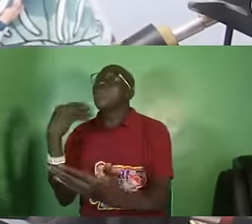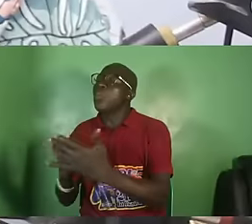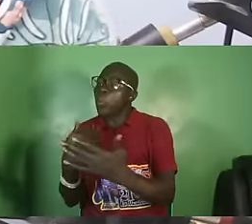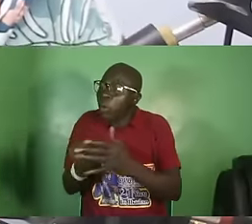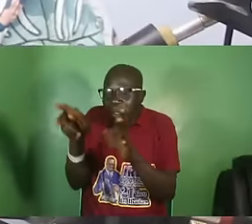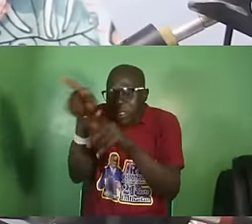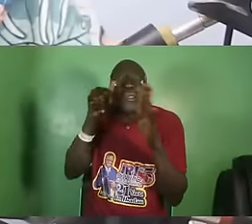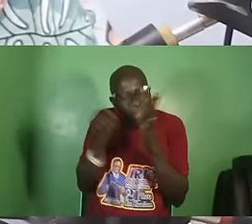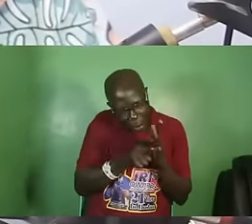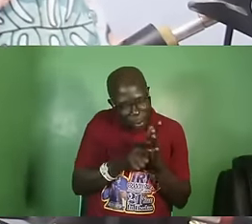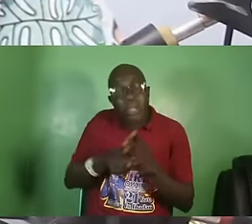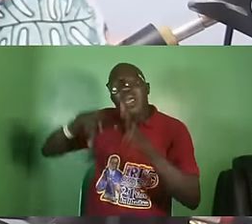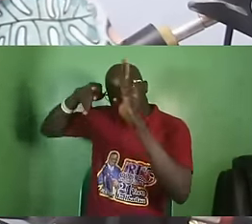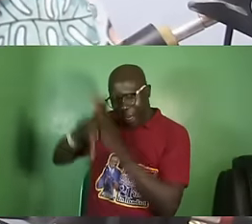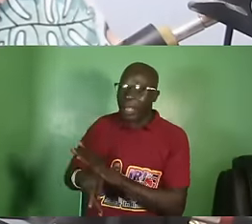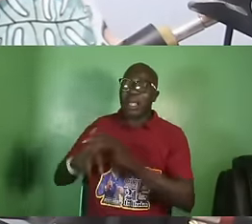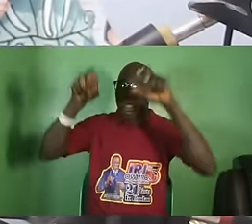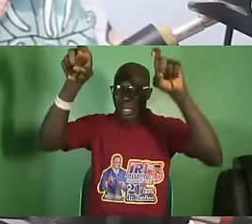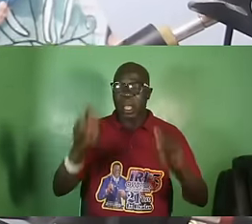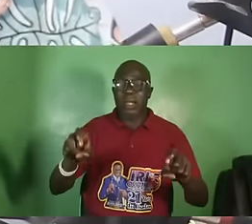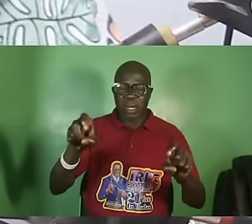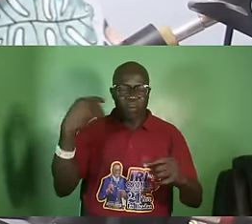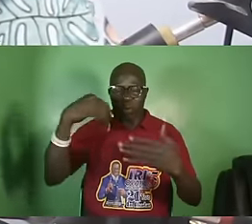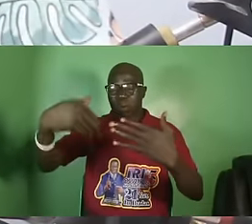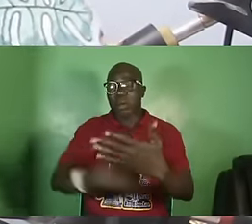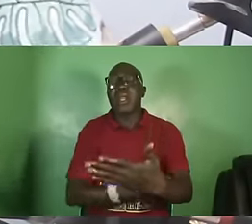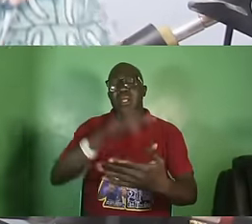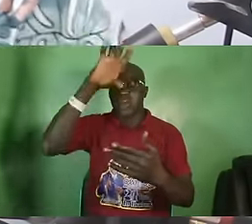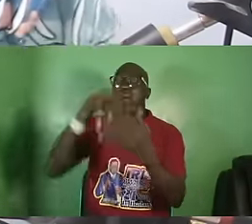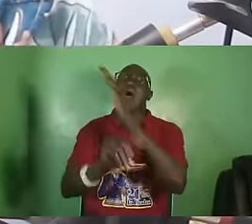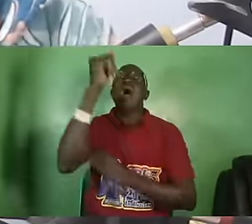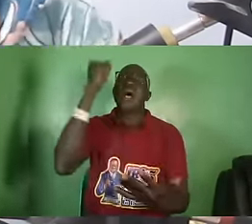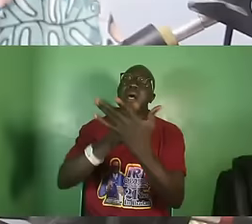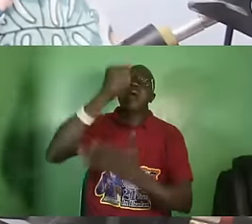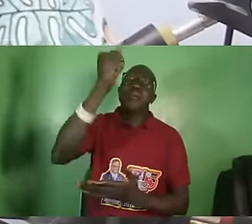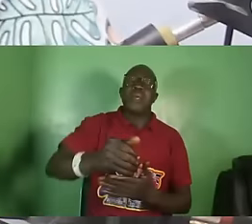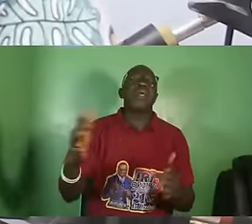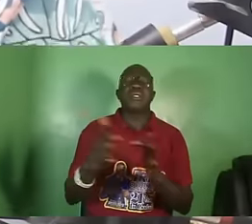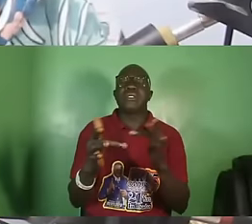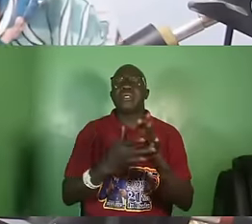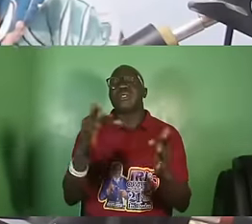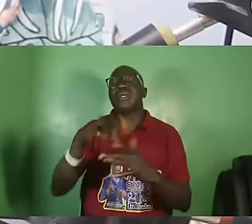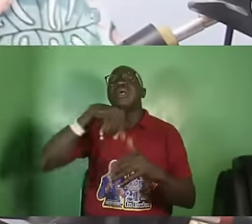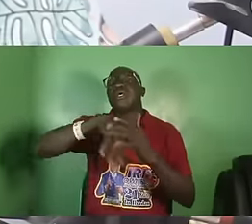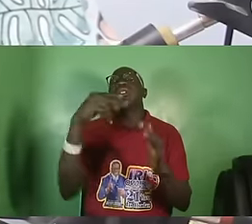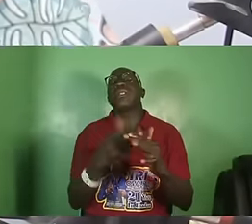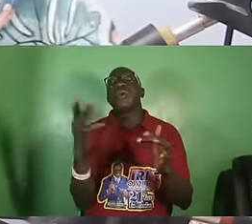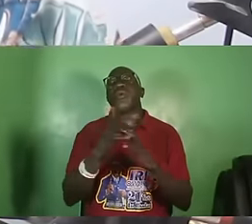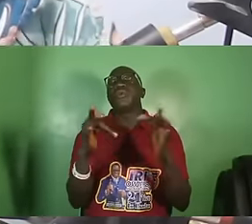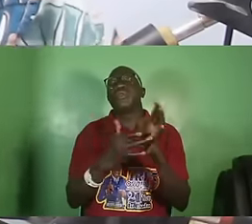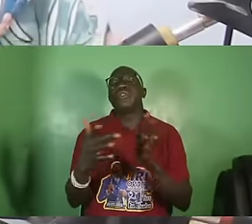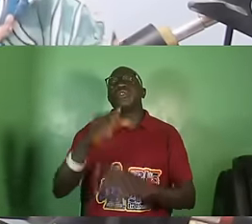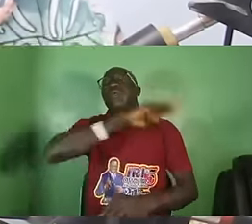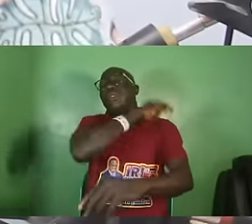government of men. Every money that's hanging from black or white. Oh, release it. Amen. In the name of Jesus. In the name